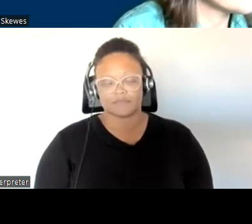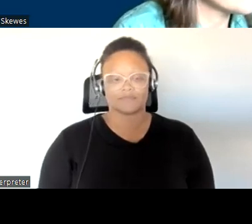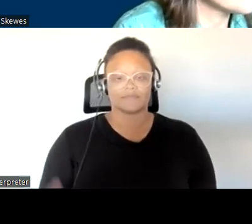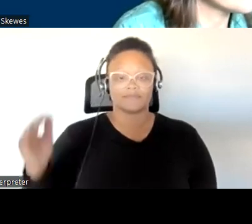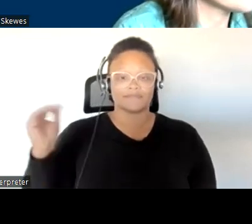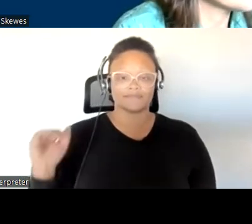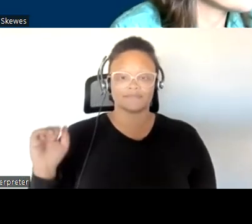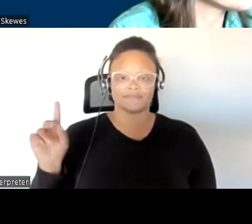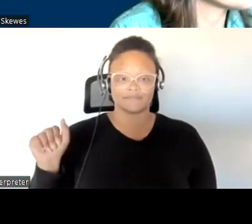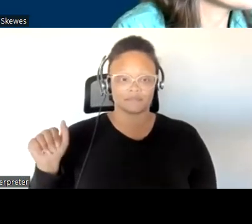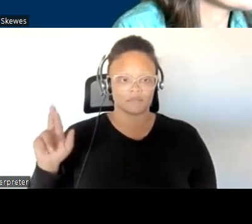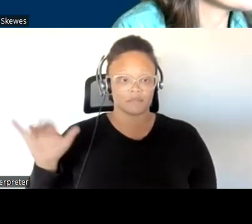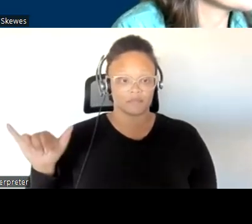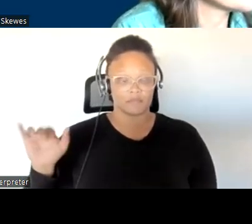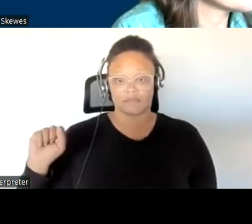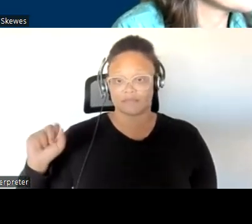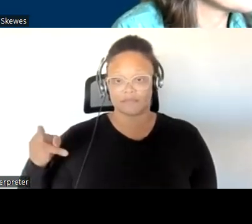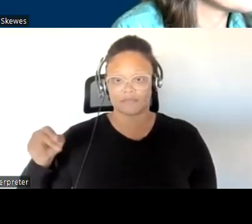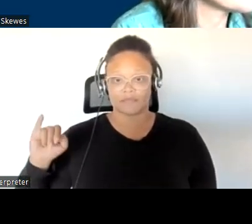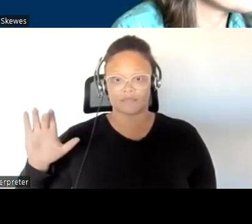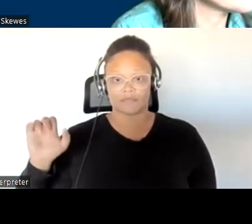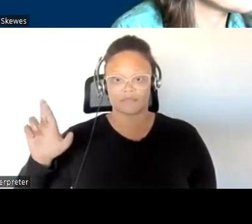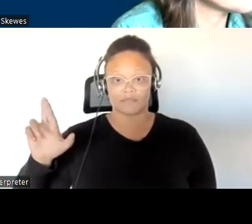Next, we have Darcy Spicer.